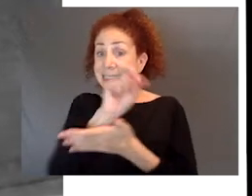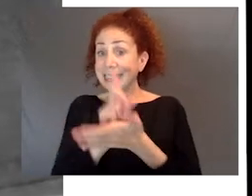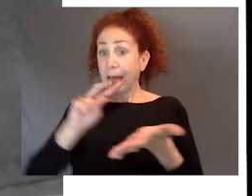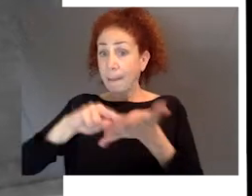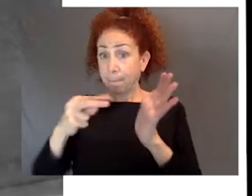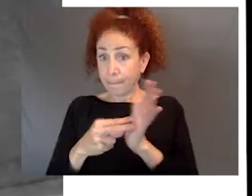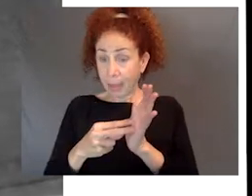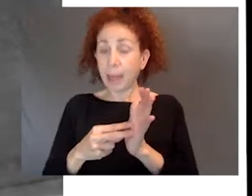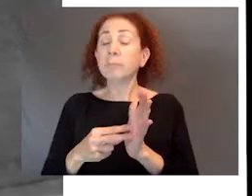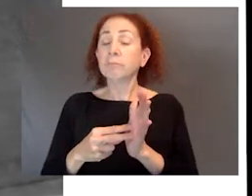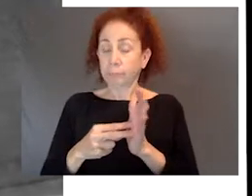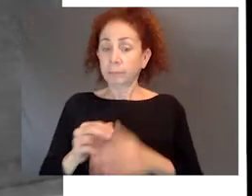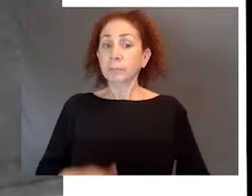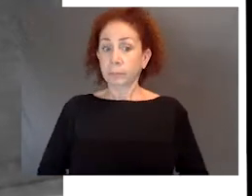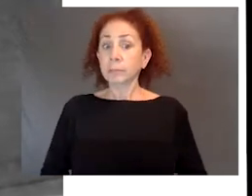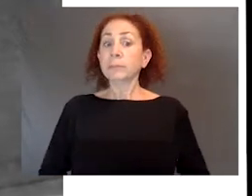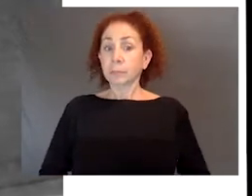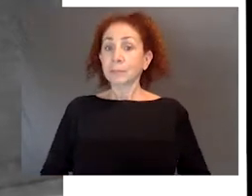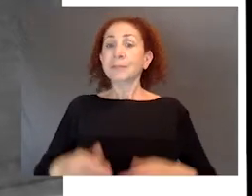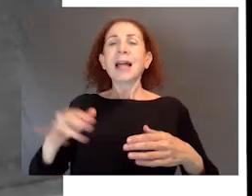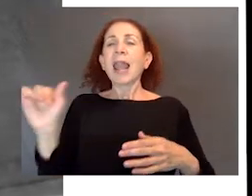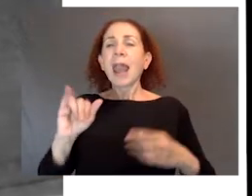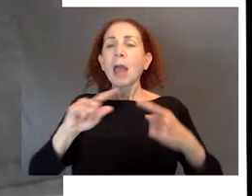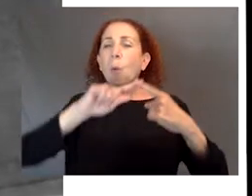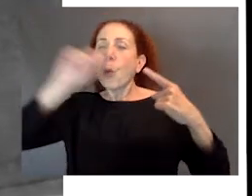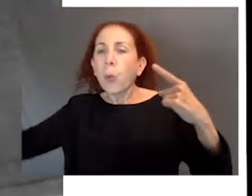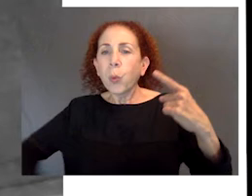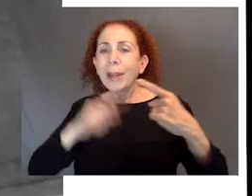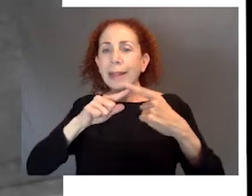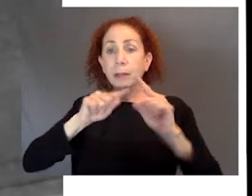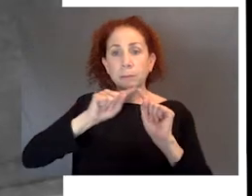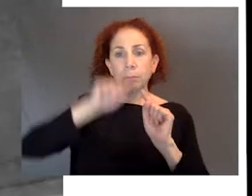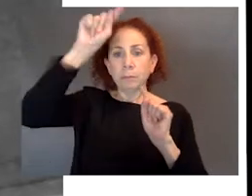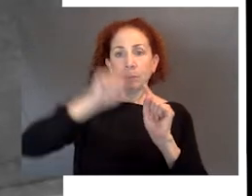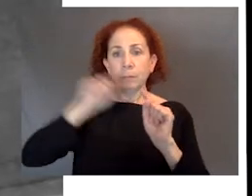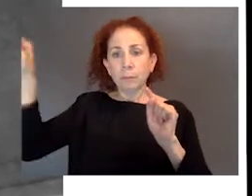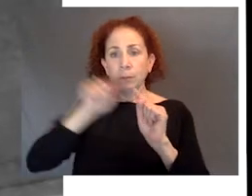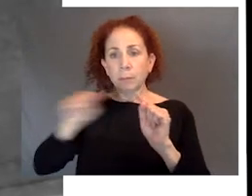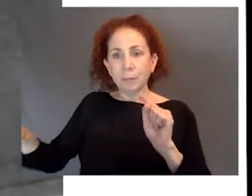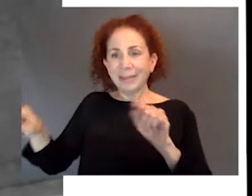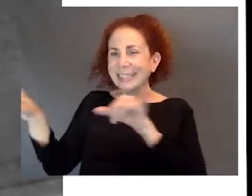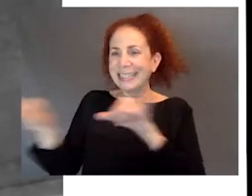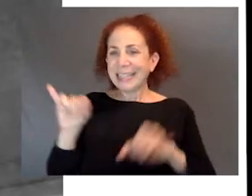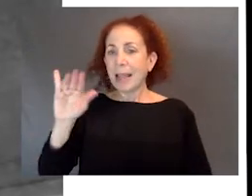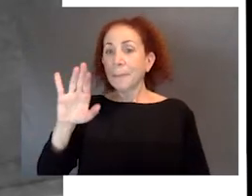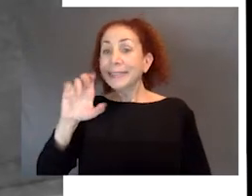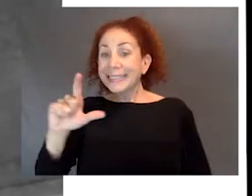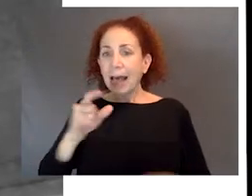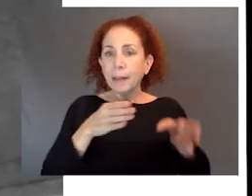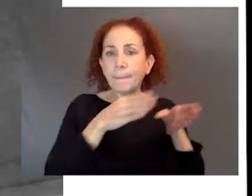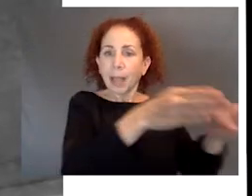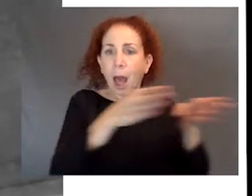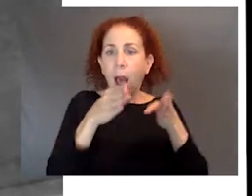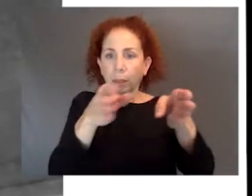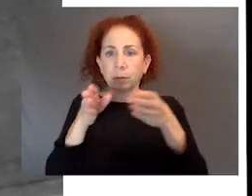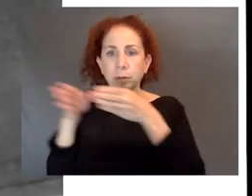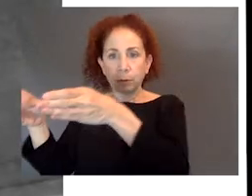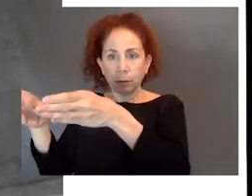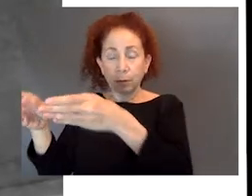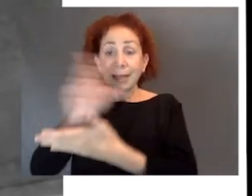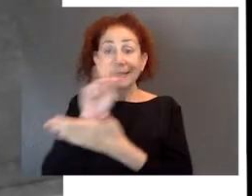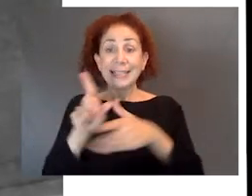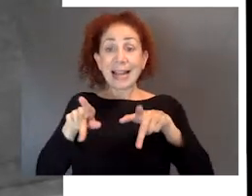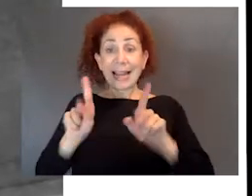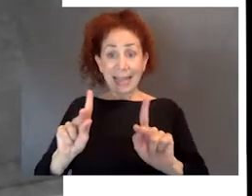meant that the prison was essentially a very large wagon wheel with 7 cell blocks radiating out from a central room. This